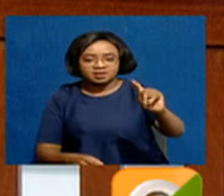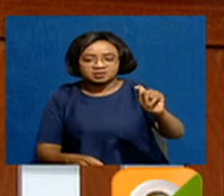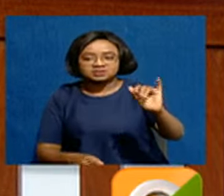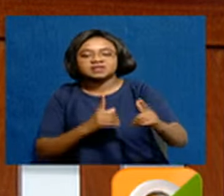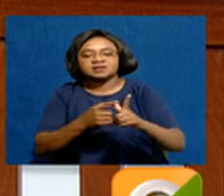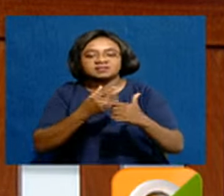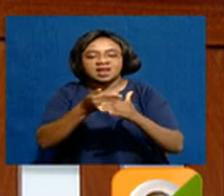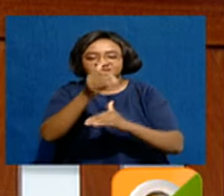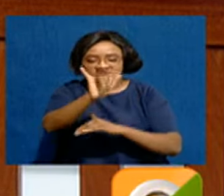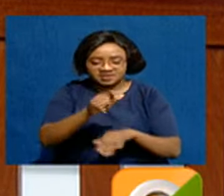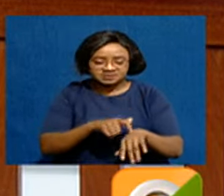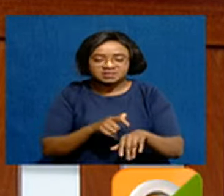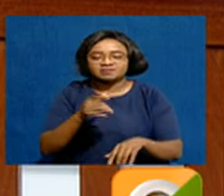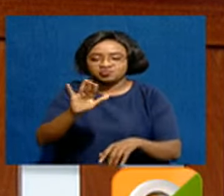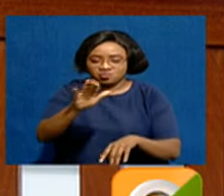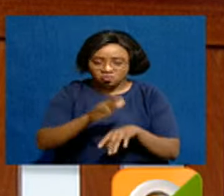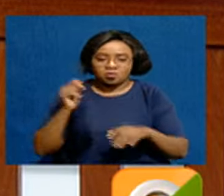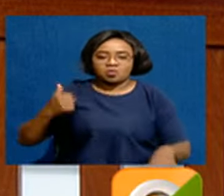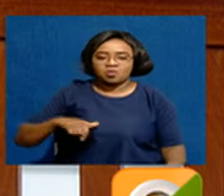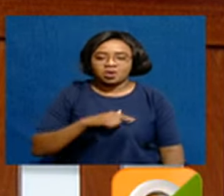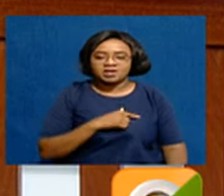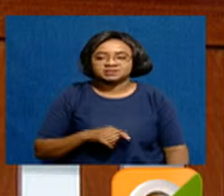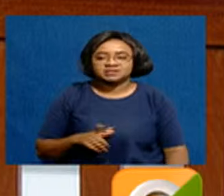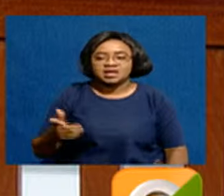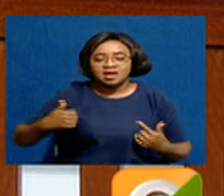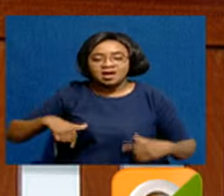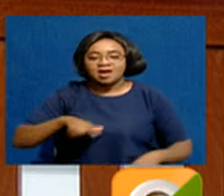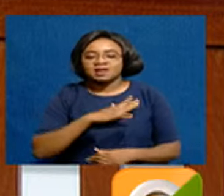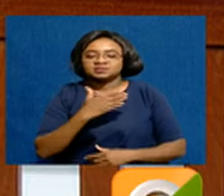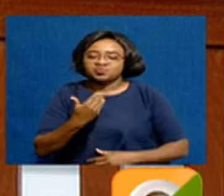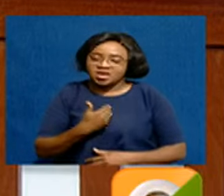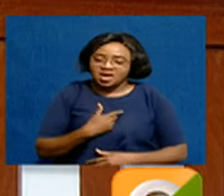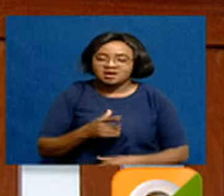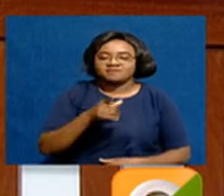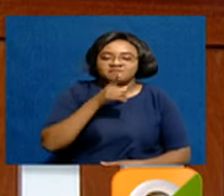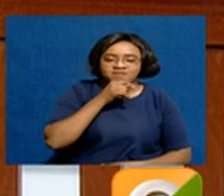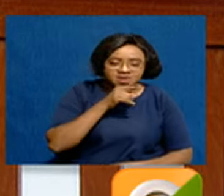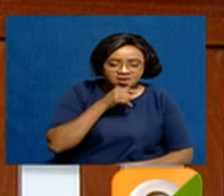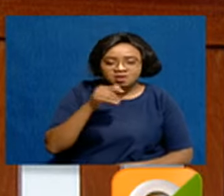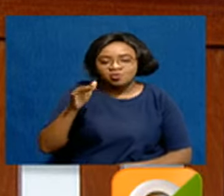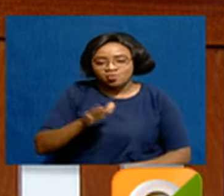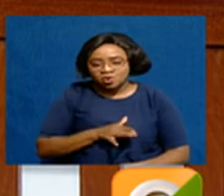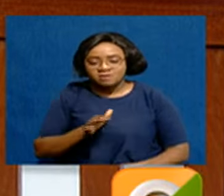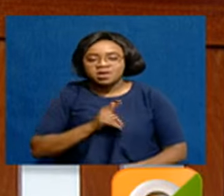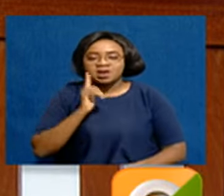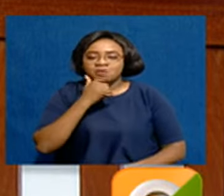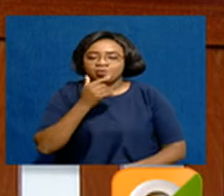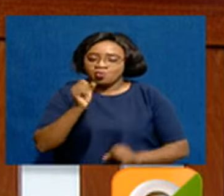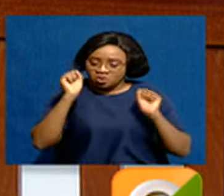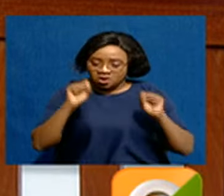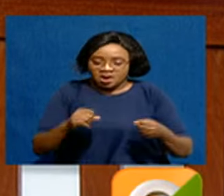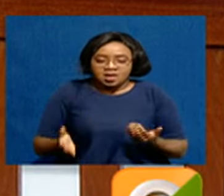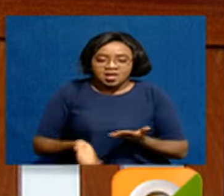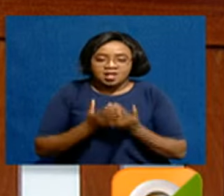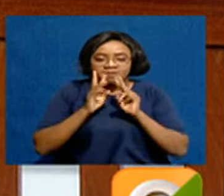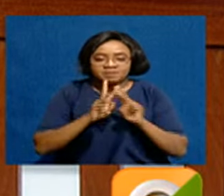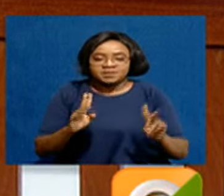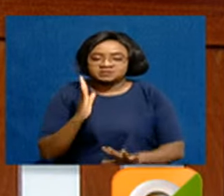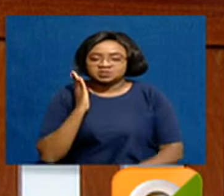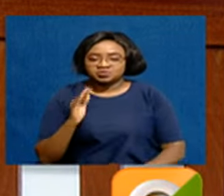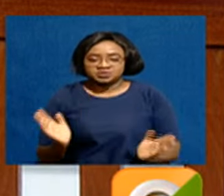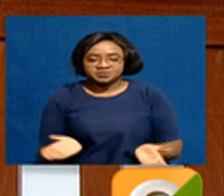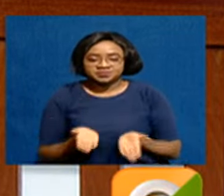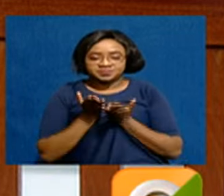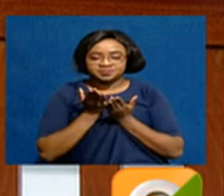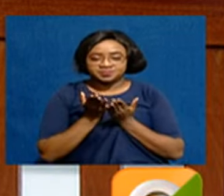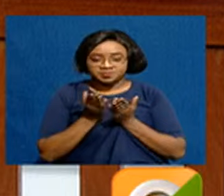Professor Kindiki. We have men and women who can bring peace and security, not only